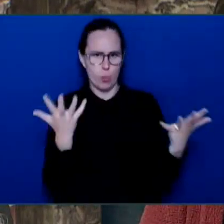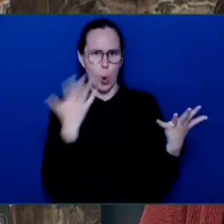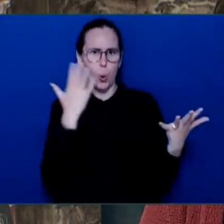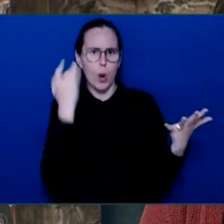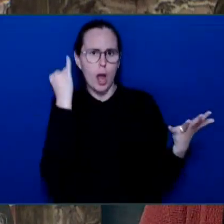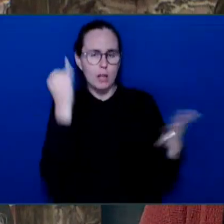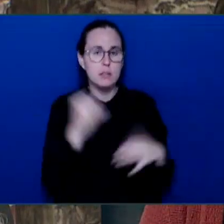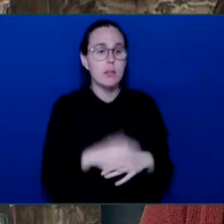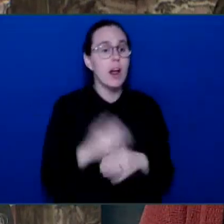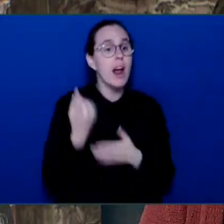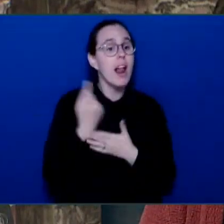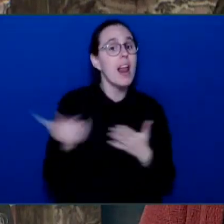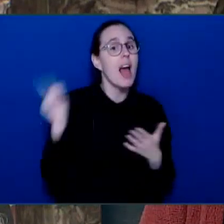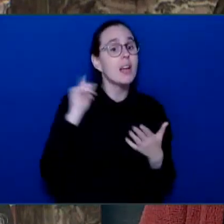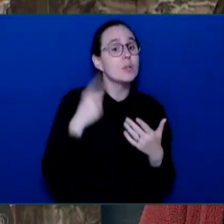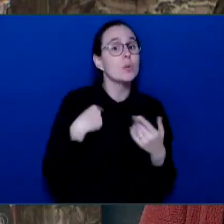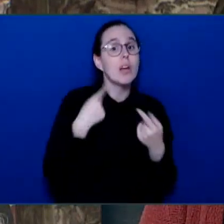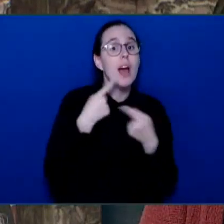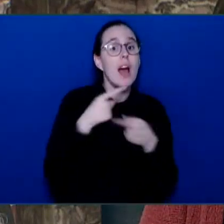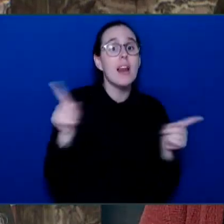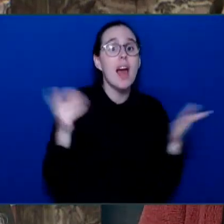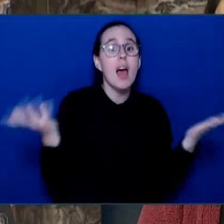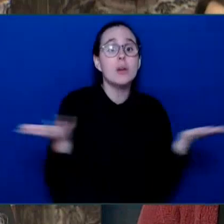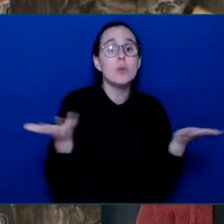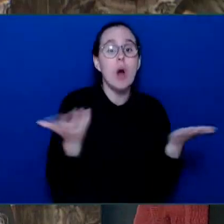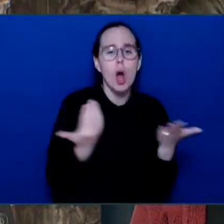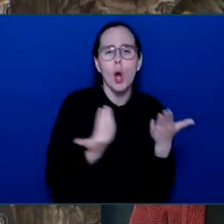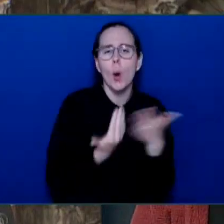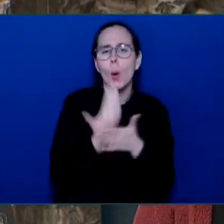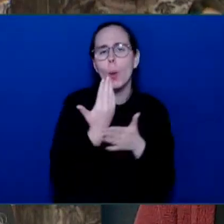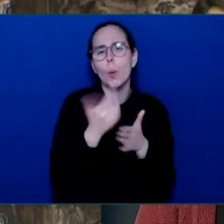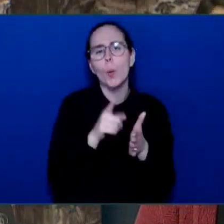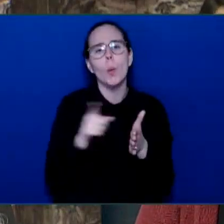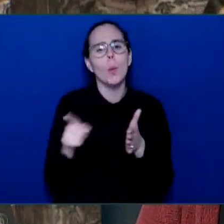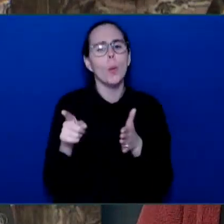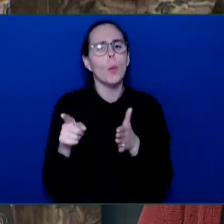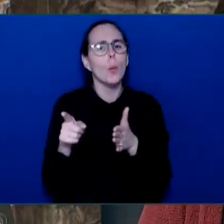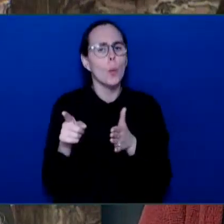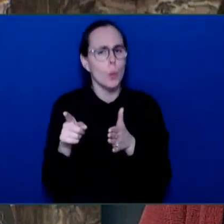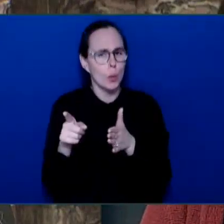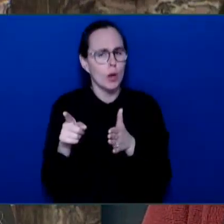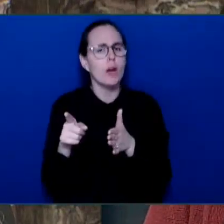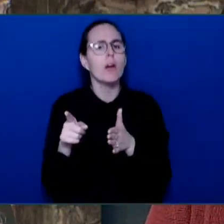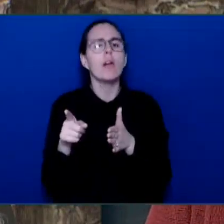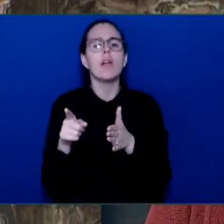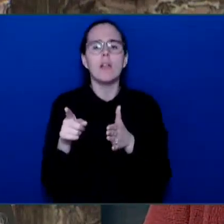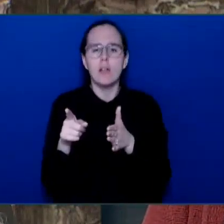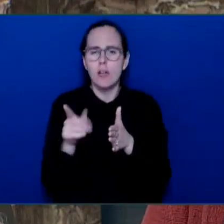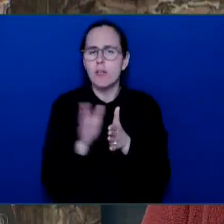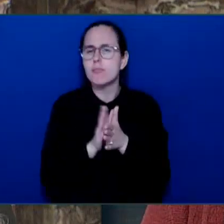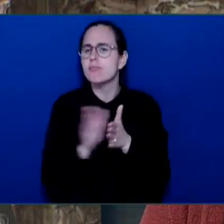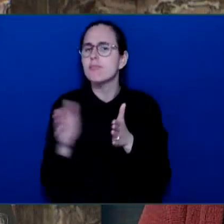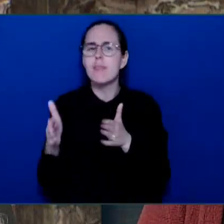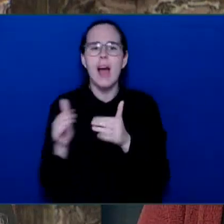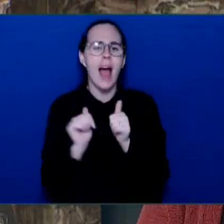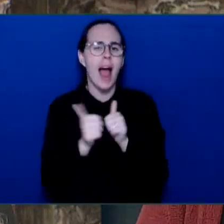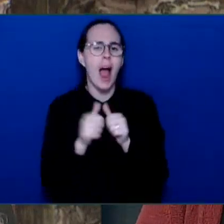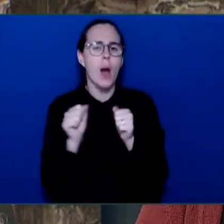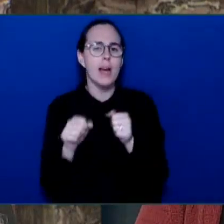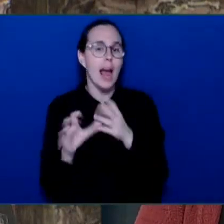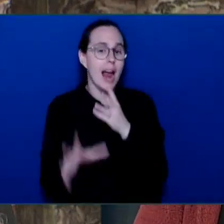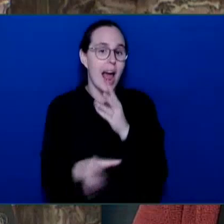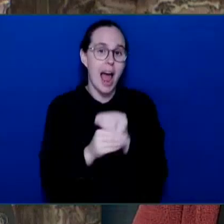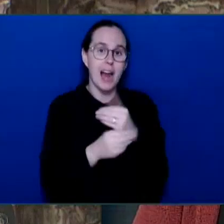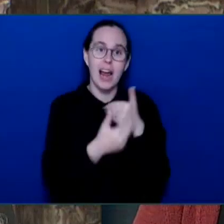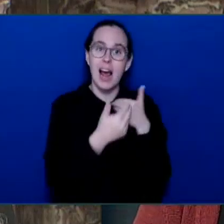can build more, how we can bring more classrooms to our school communities. And we are looking into the prefabricated